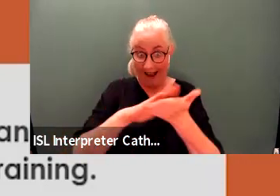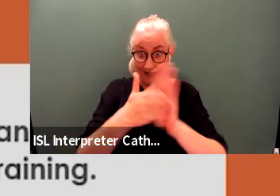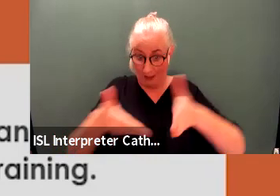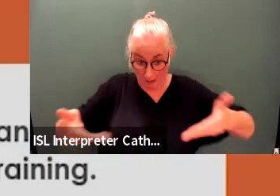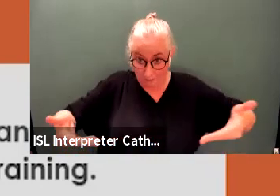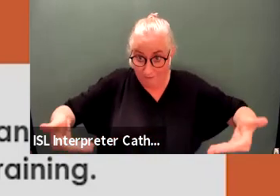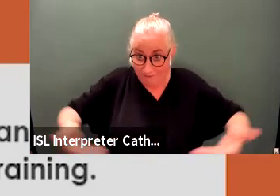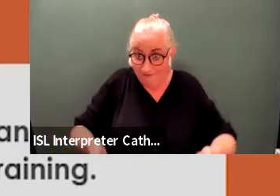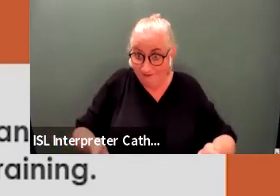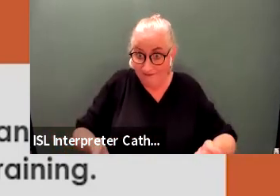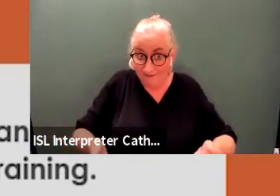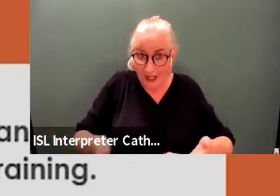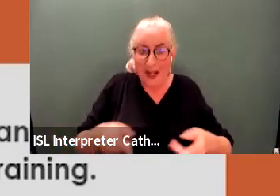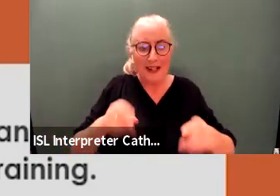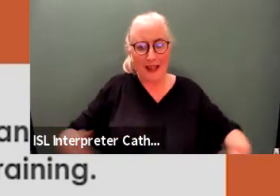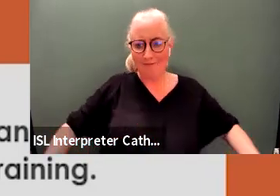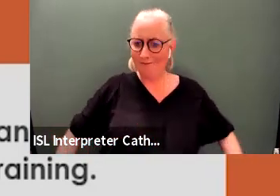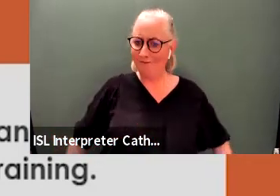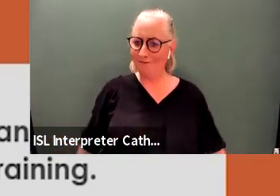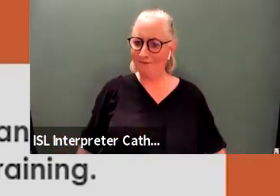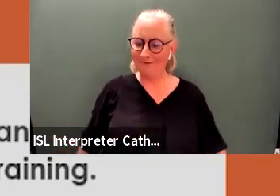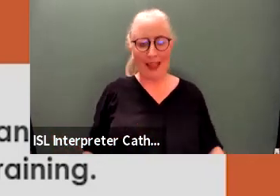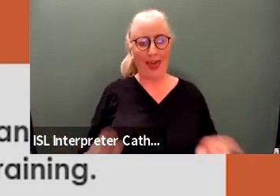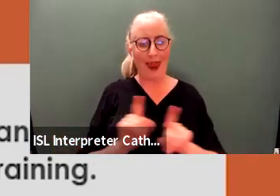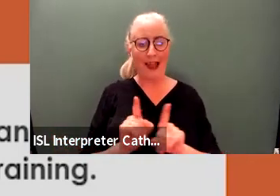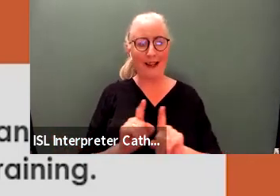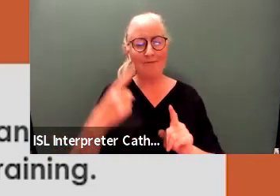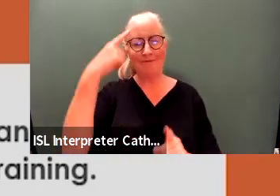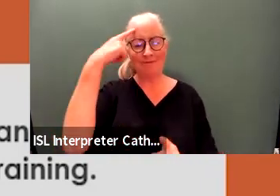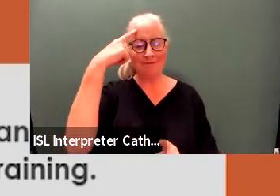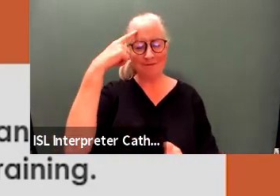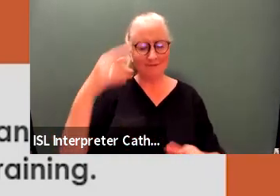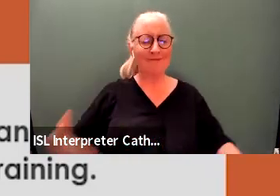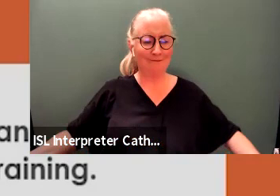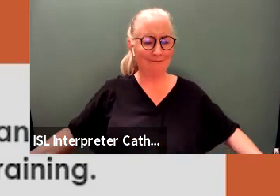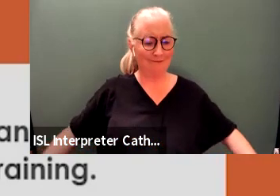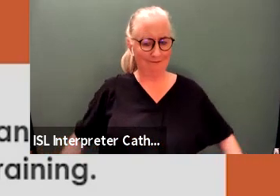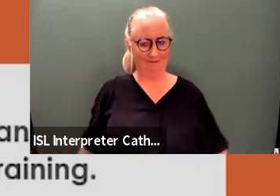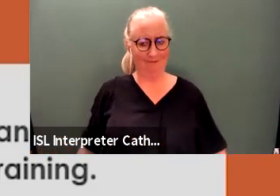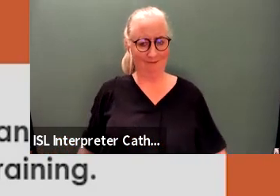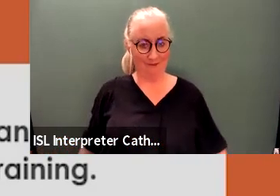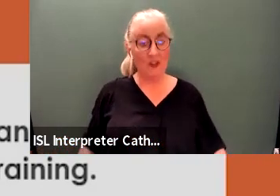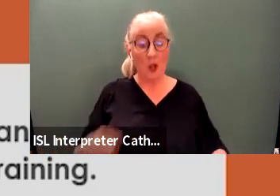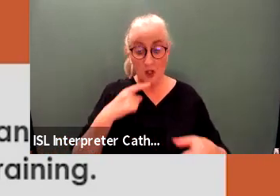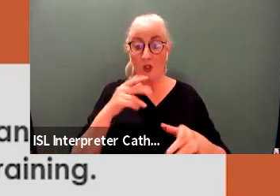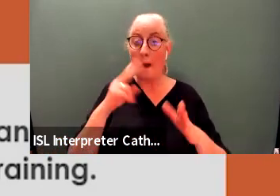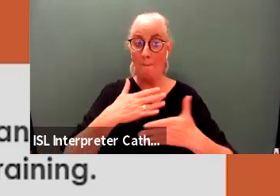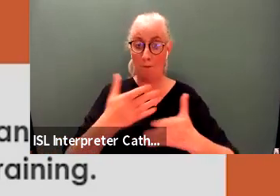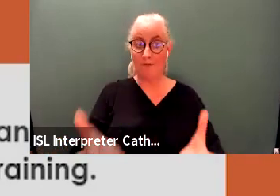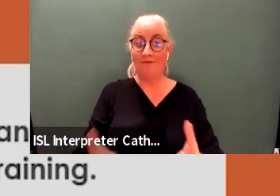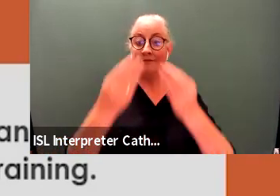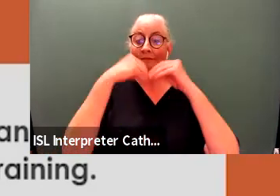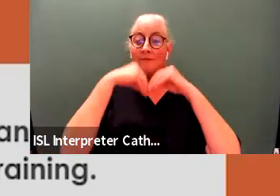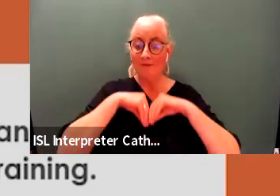This is a nice way for women to kind of get that visual or proprioceptive feedback. You breathe in to relax